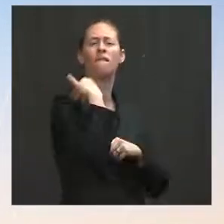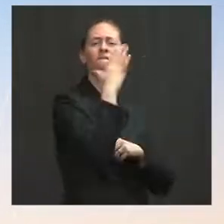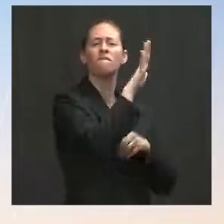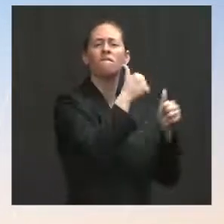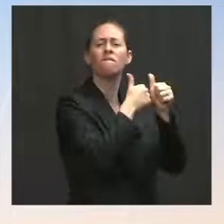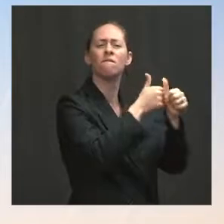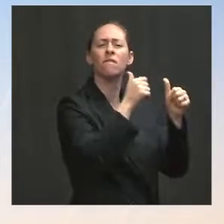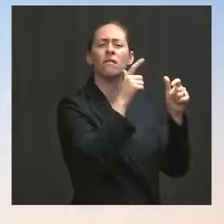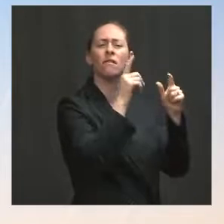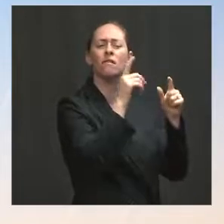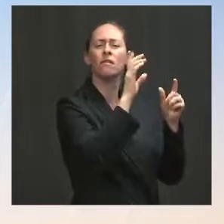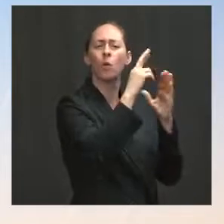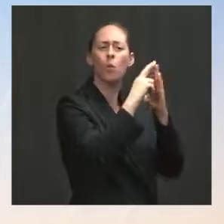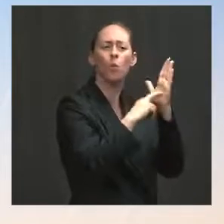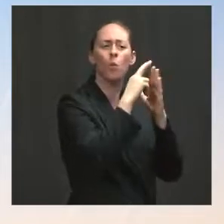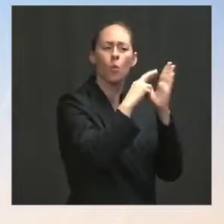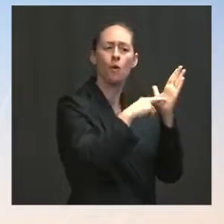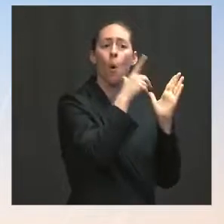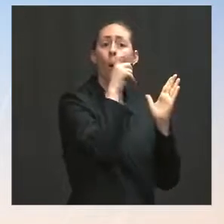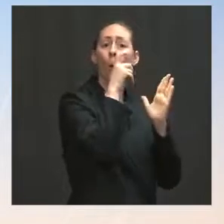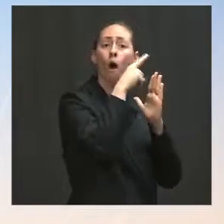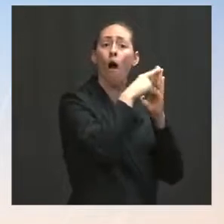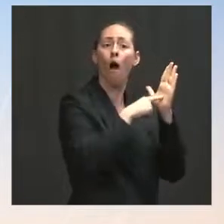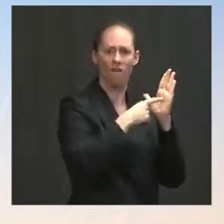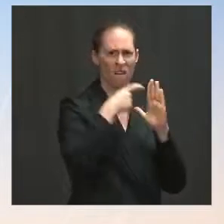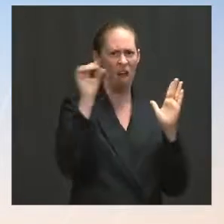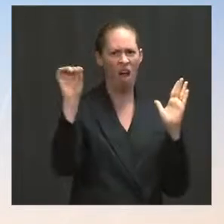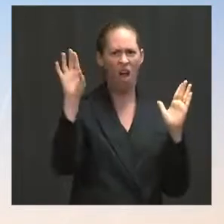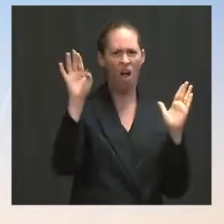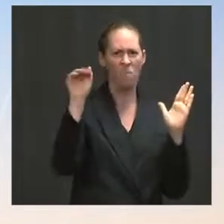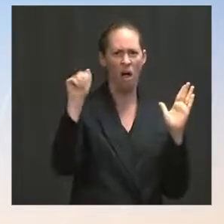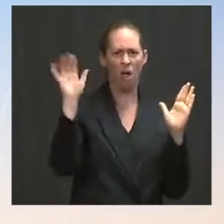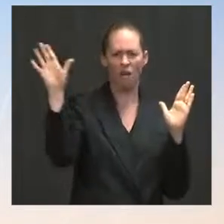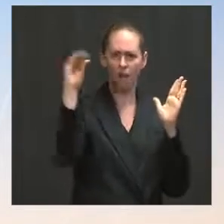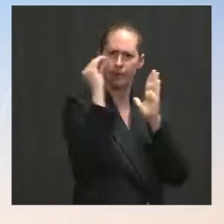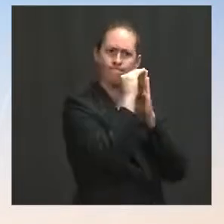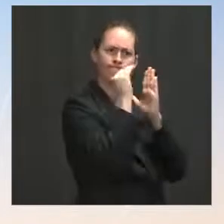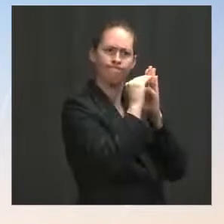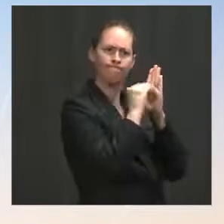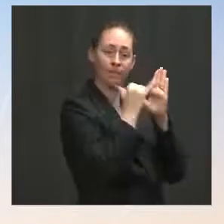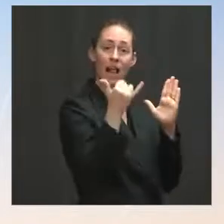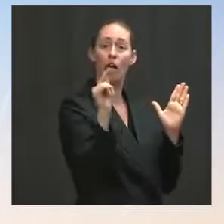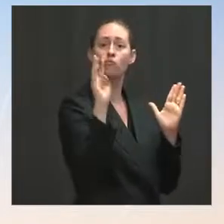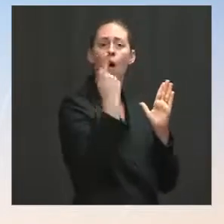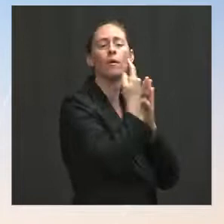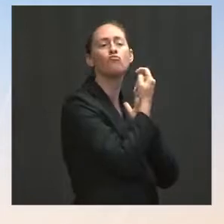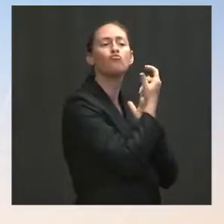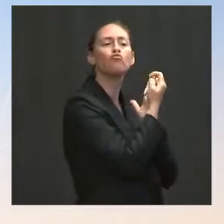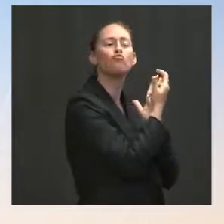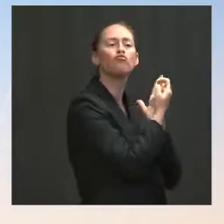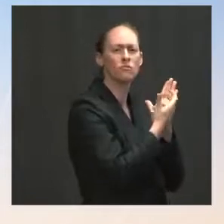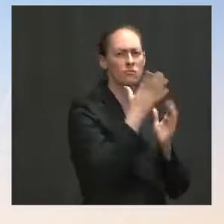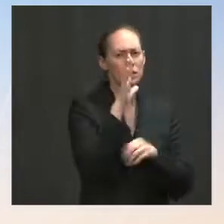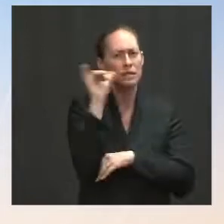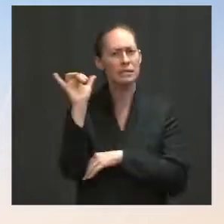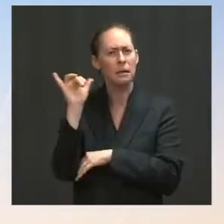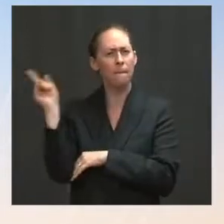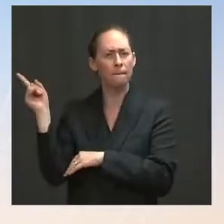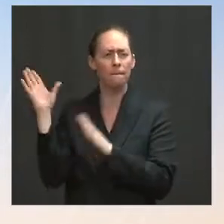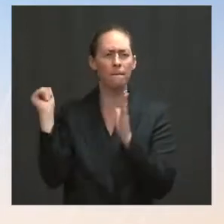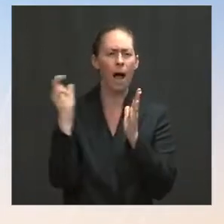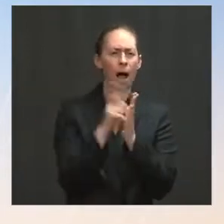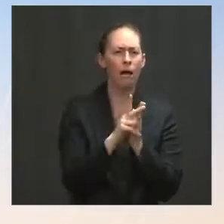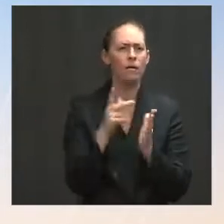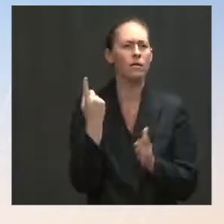cry yesterday, during these protests, for vaccines. Has Cuba on the list to get vaccines for the United States? Well, first let me